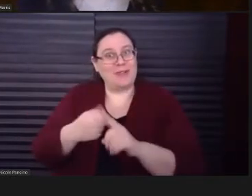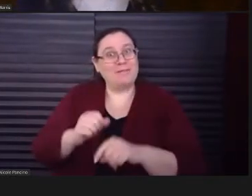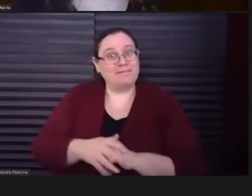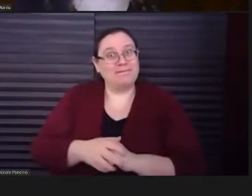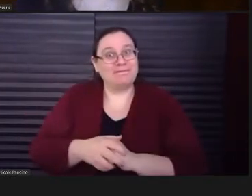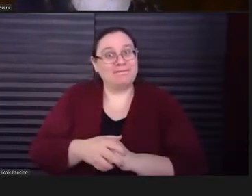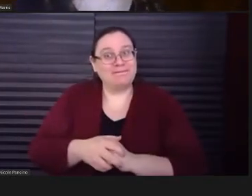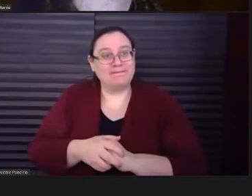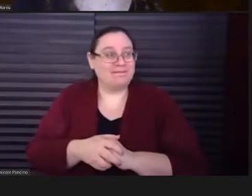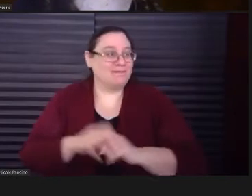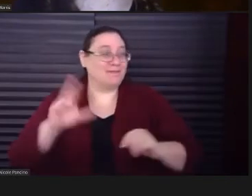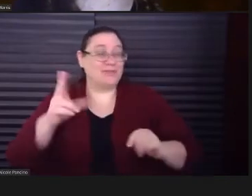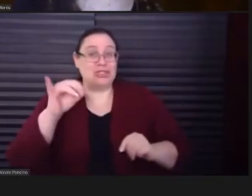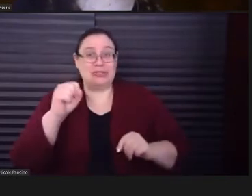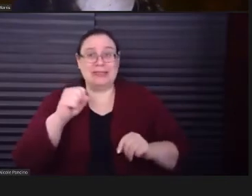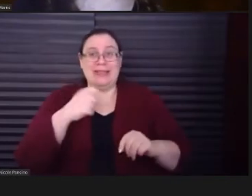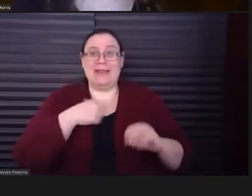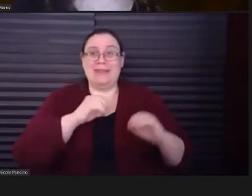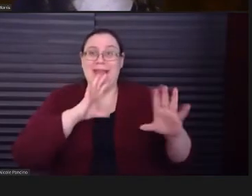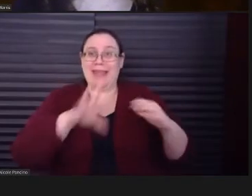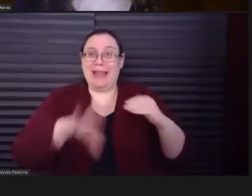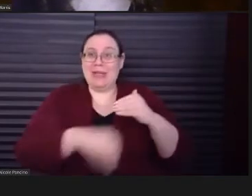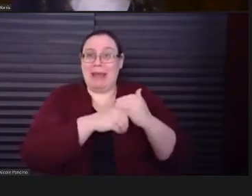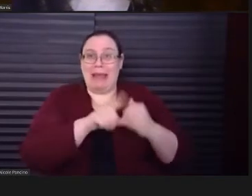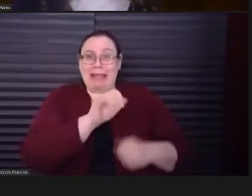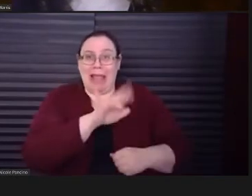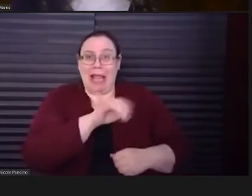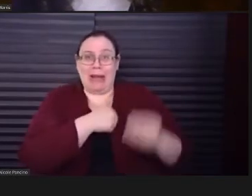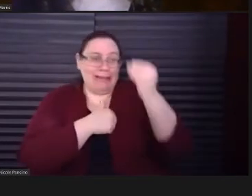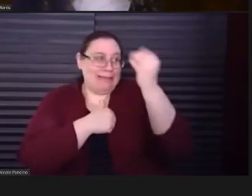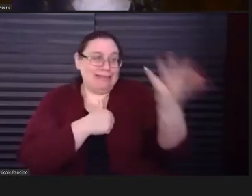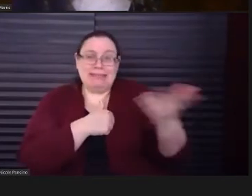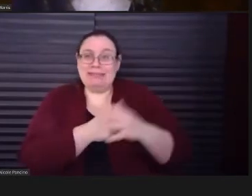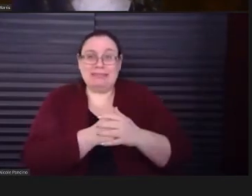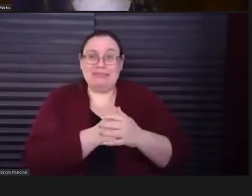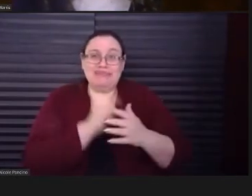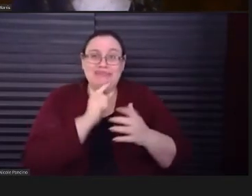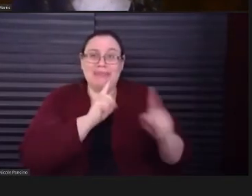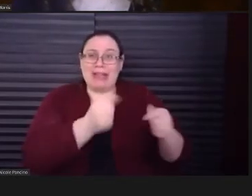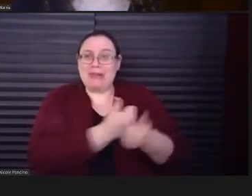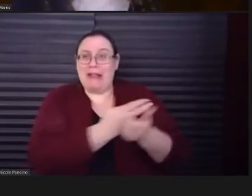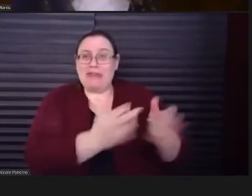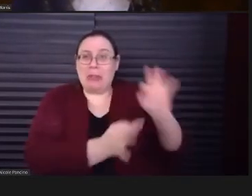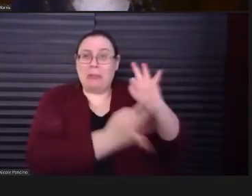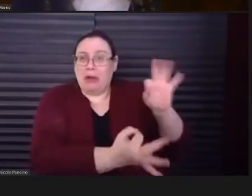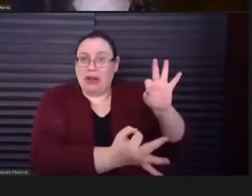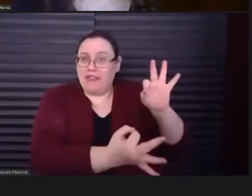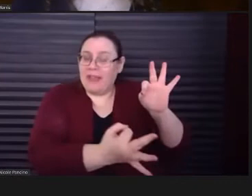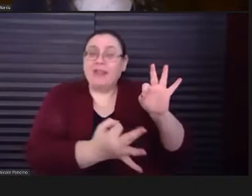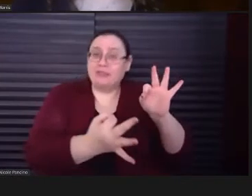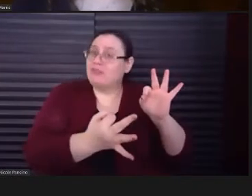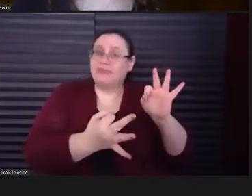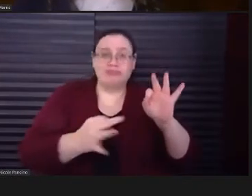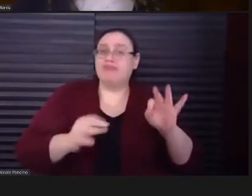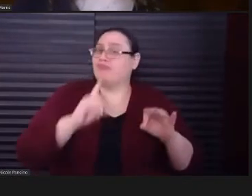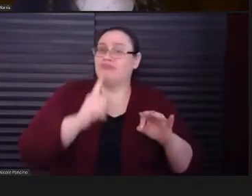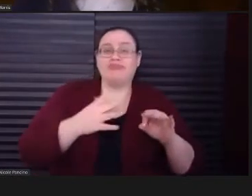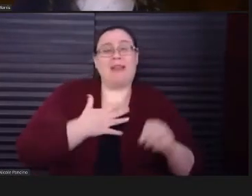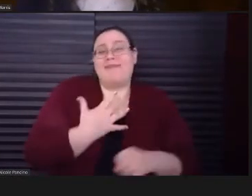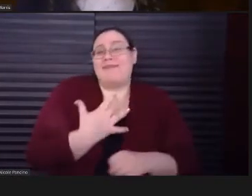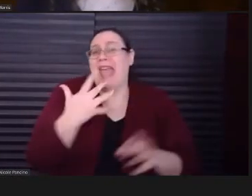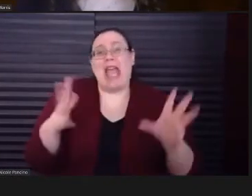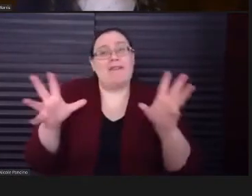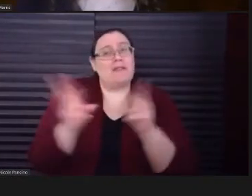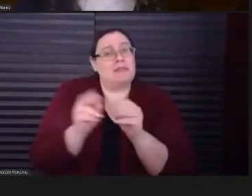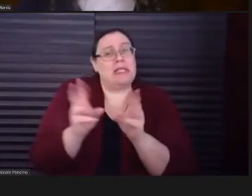I have nothing else to say, Larry. You did it all. It is truly my favorite meeting of